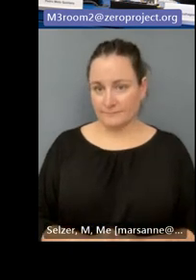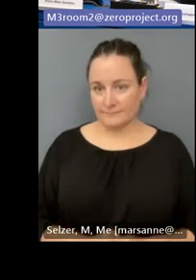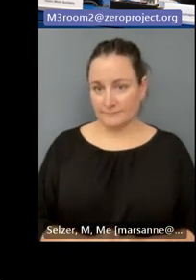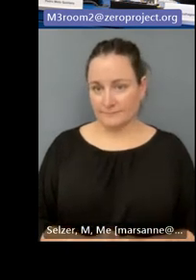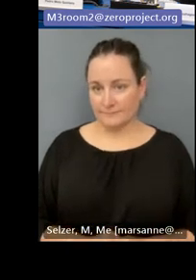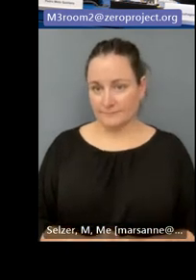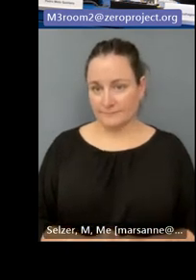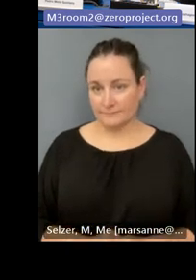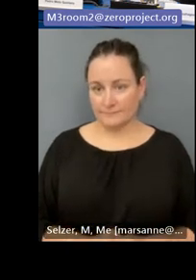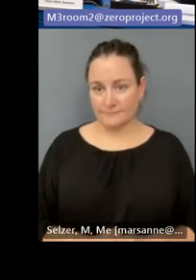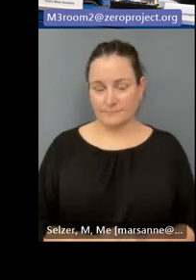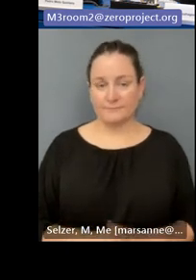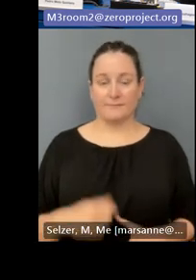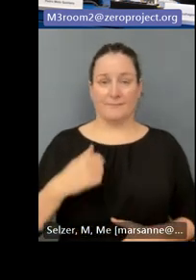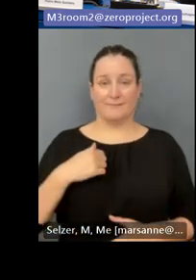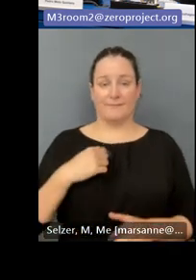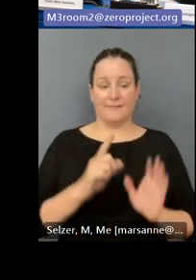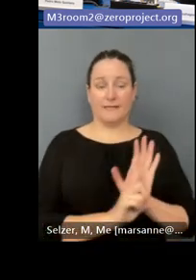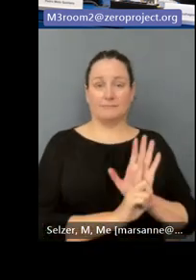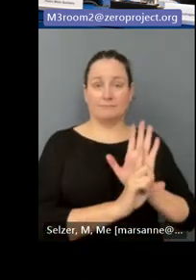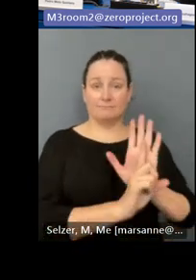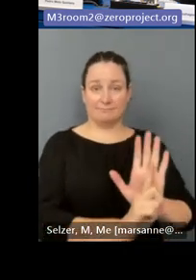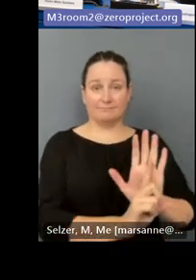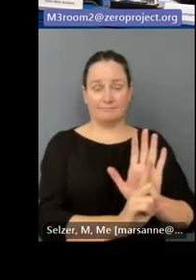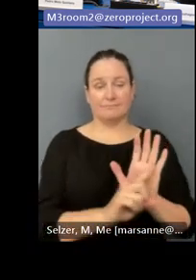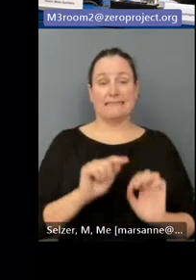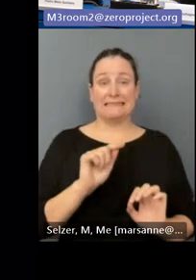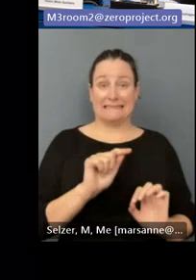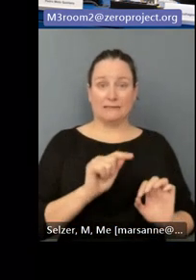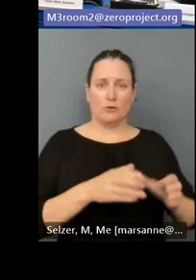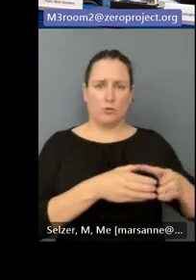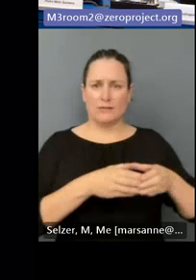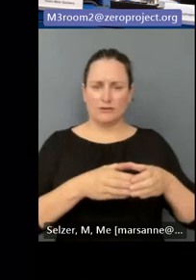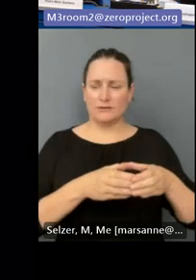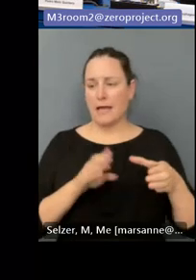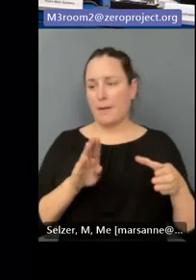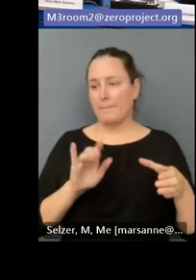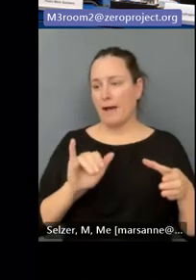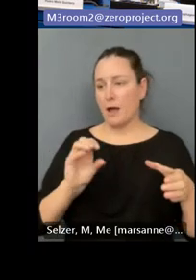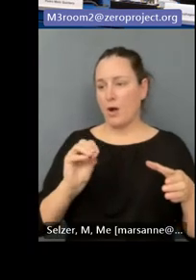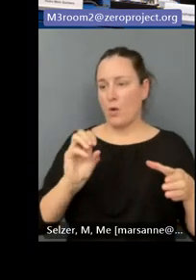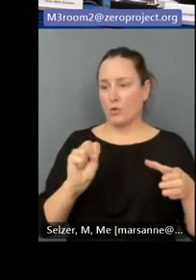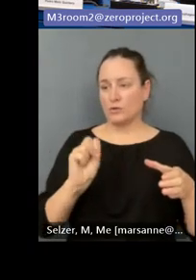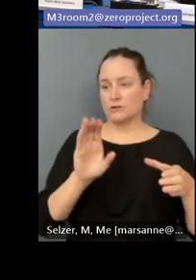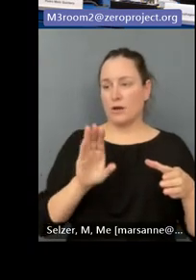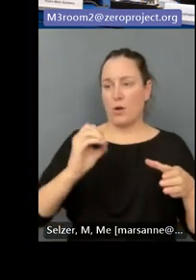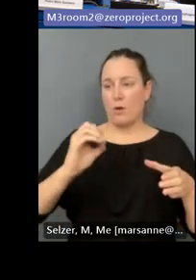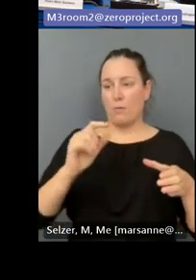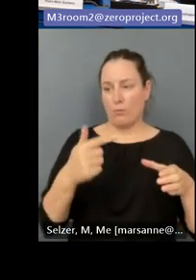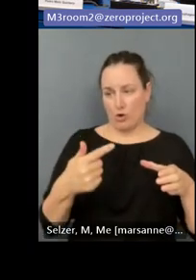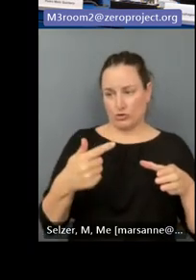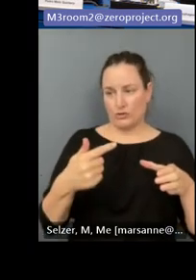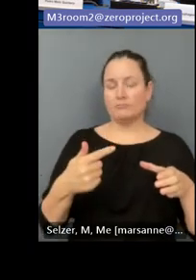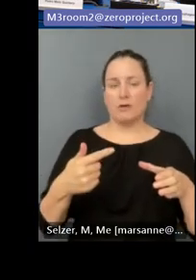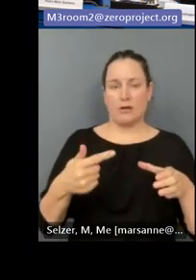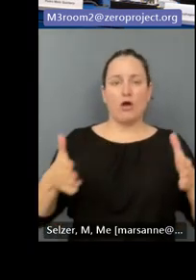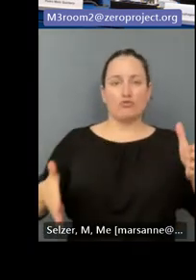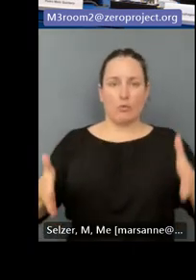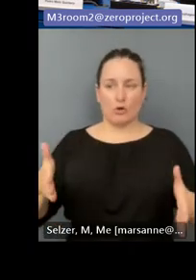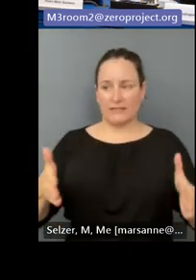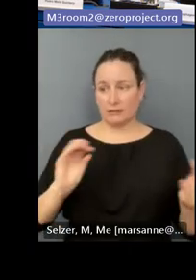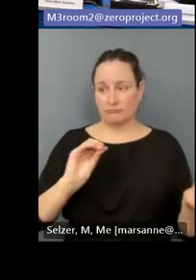in representing our foundation, the Biosbot Robotics Foundation. We are more than an organization. We are a home where